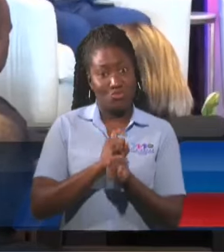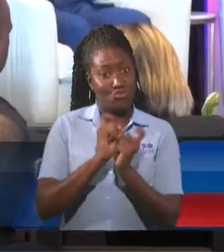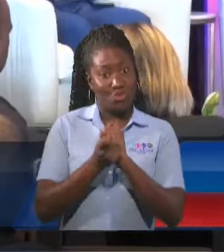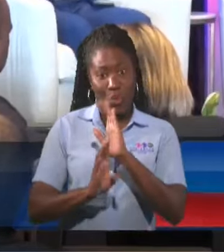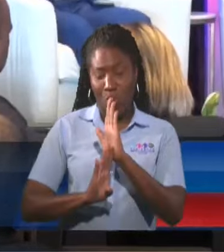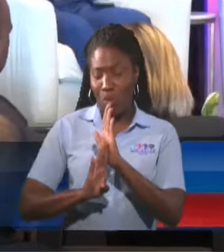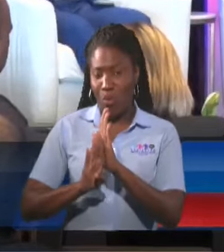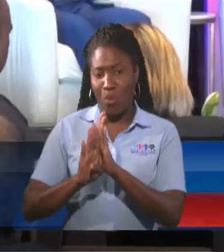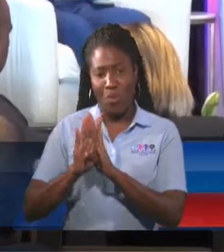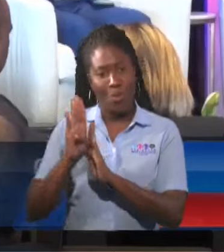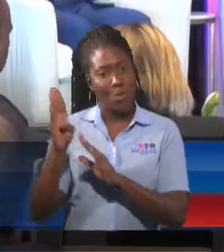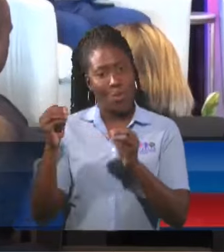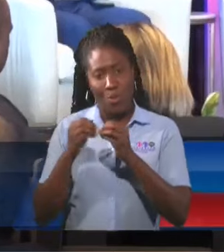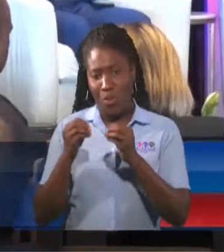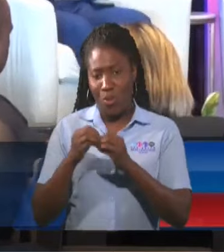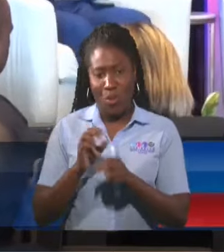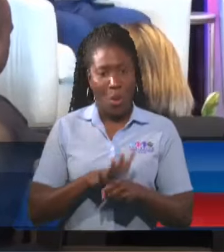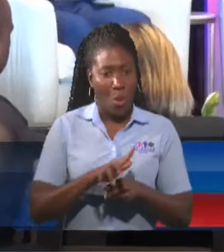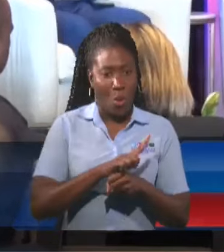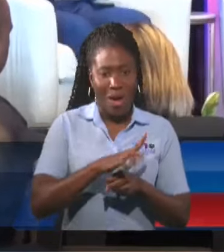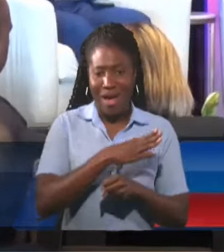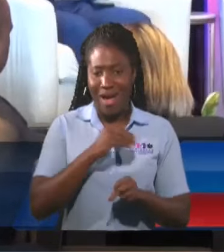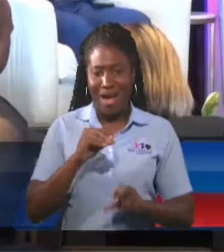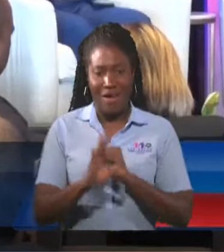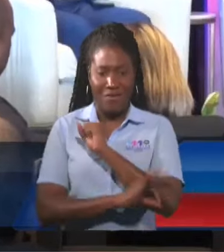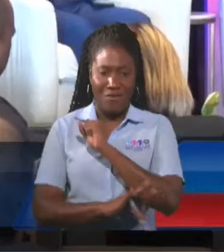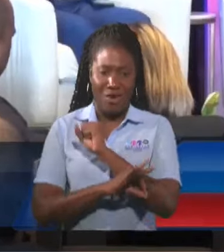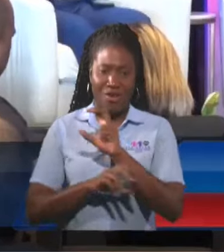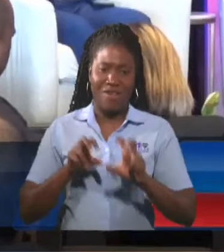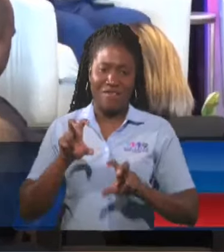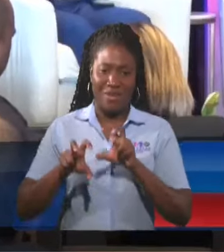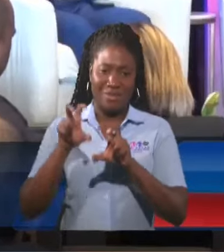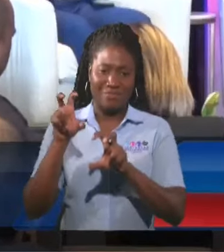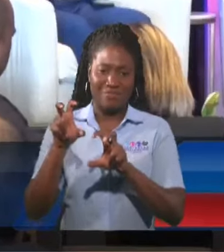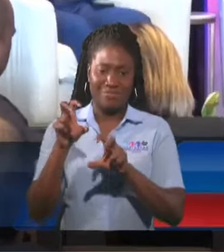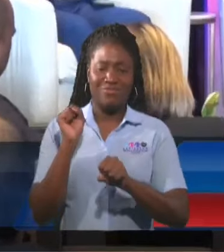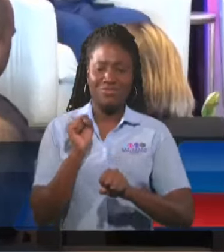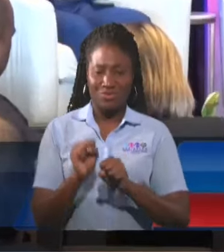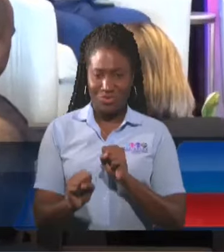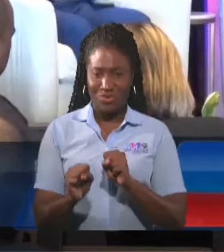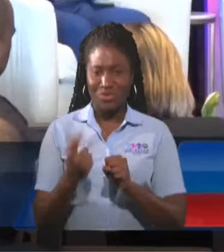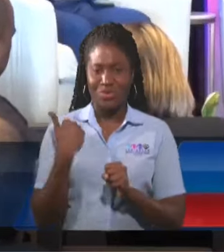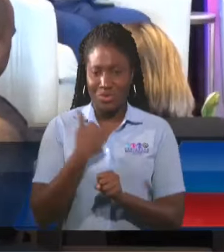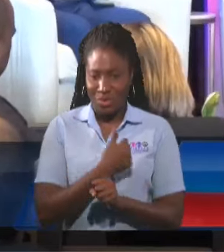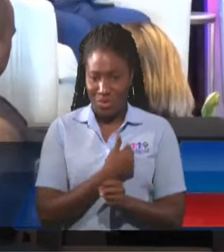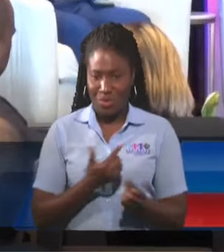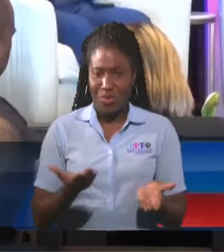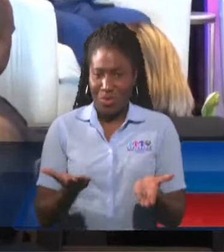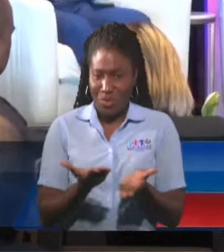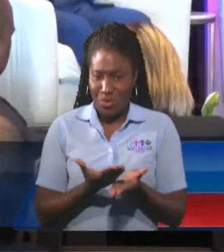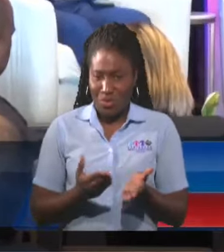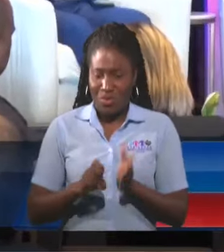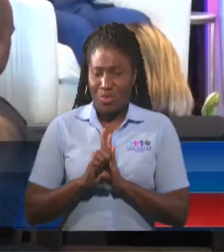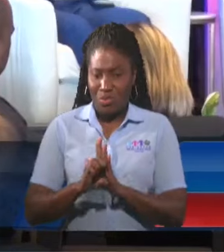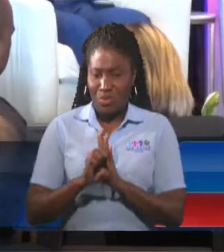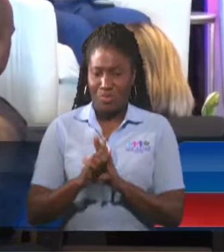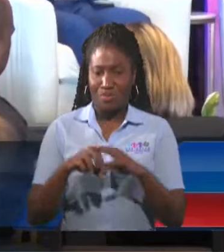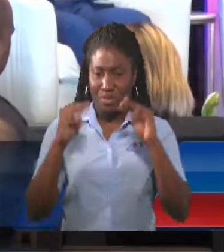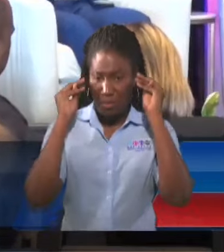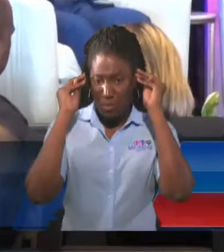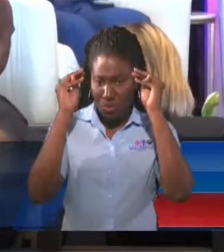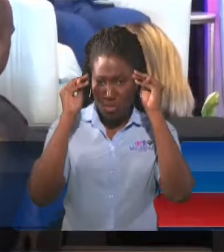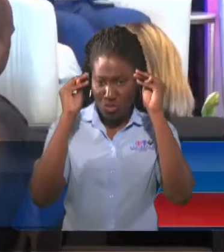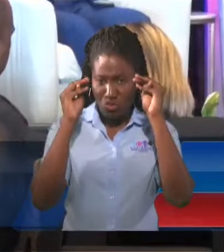of both local and foreign investment. And that's just what InvestTT is facilitating. The ministry's figures are